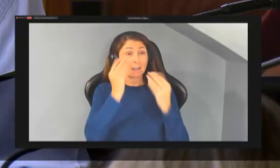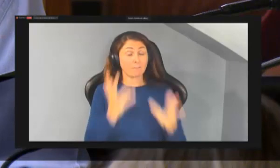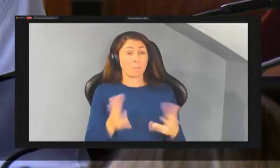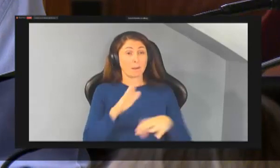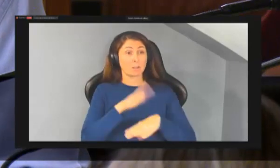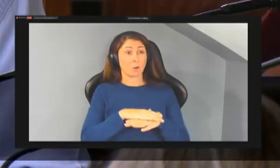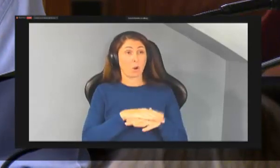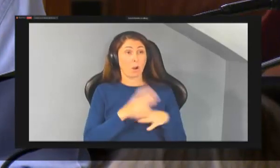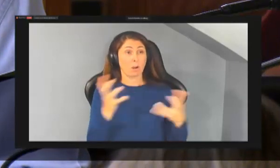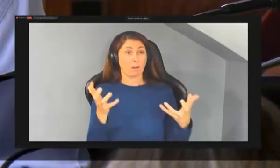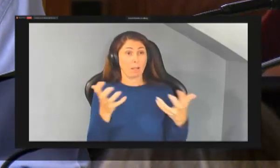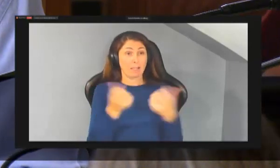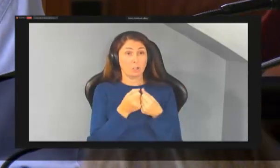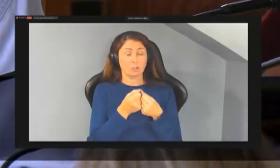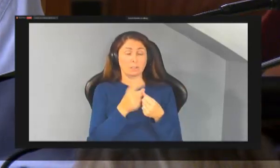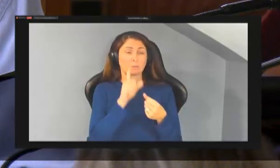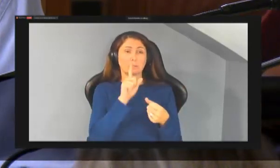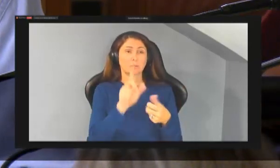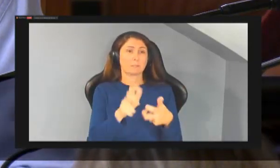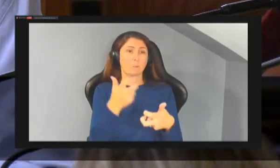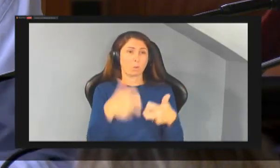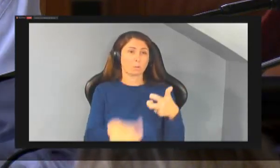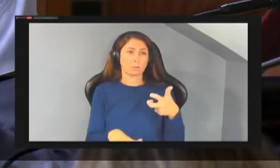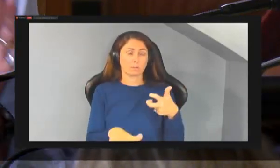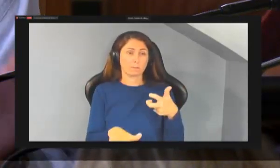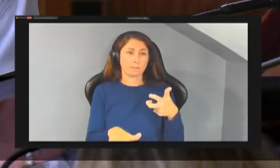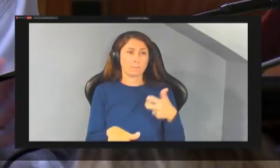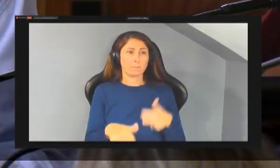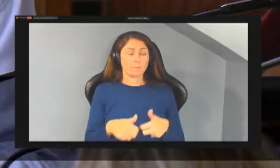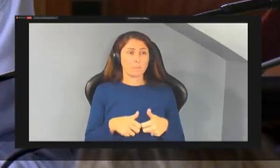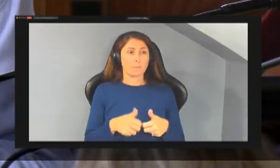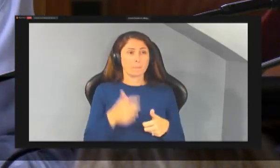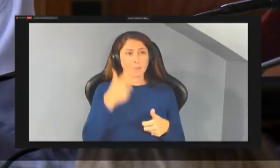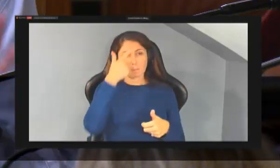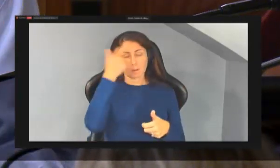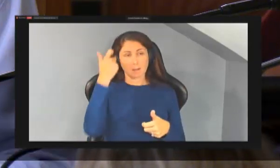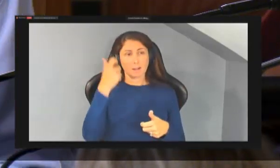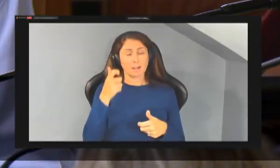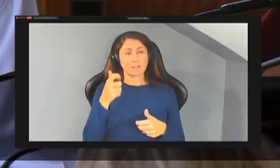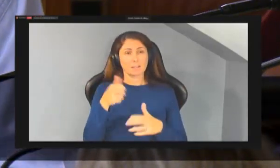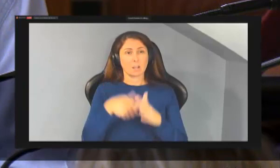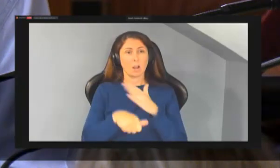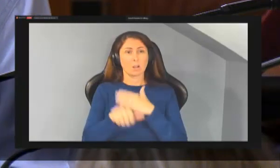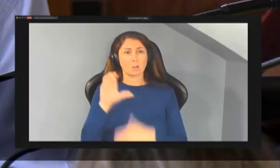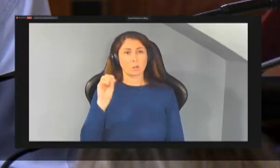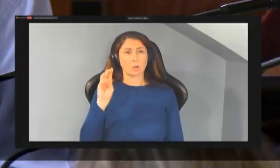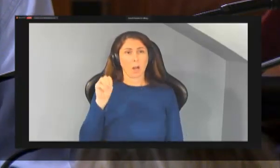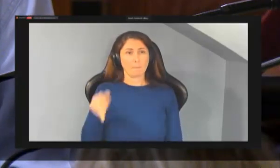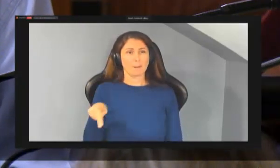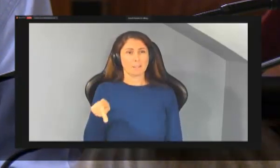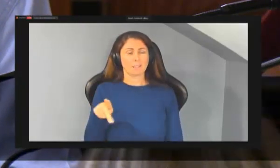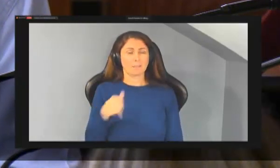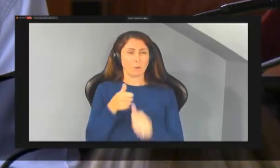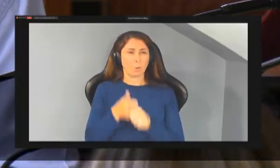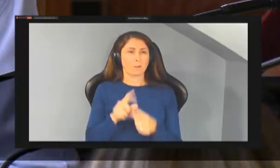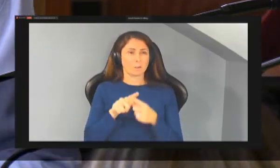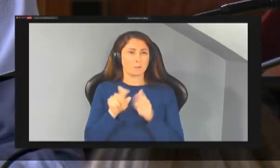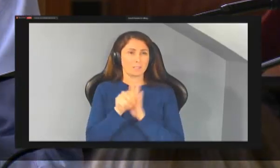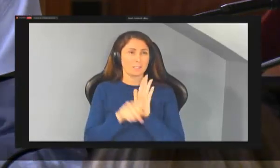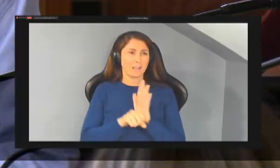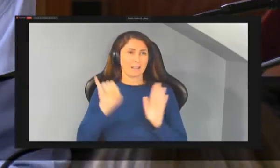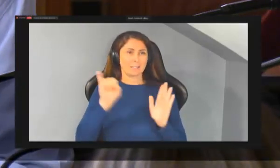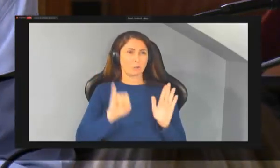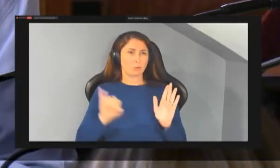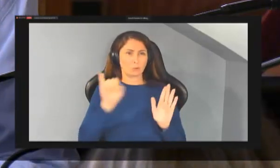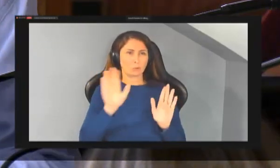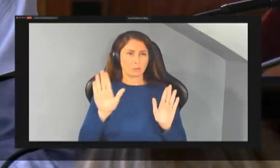is difficult because it's under comprehensive. According to the State Insurance Commission,